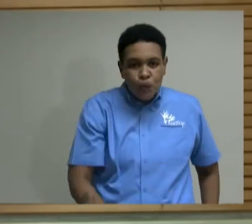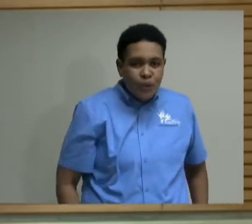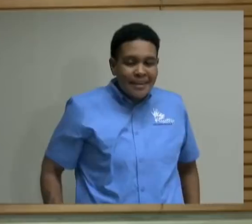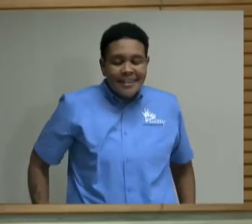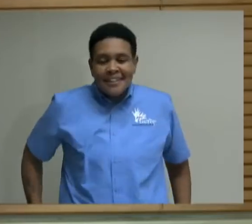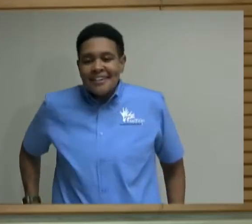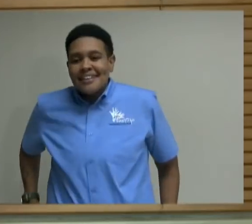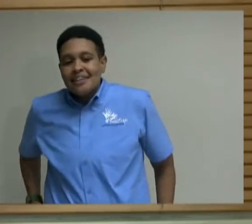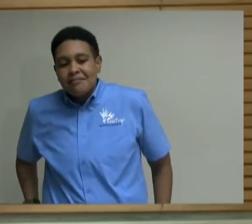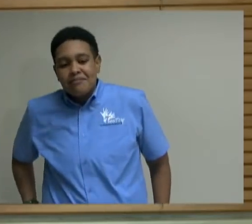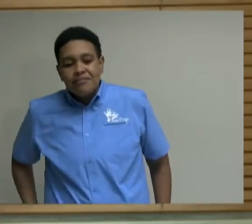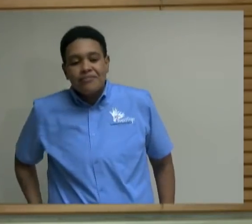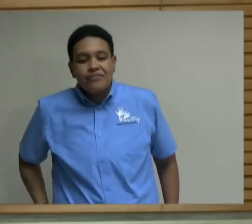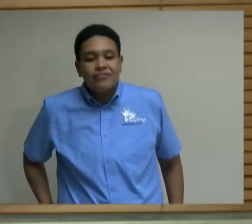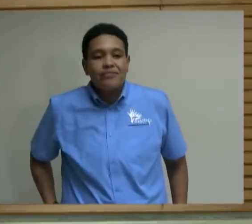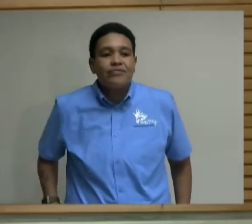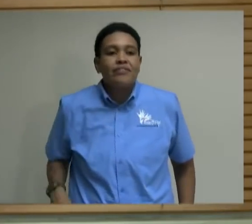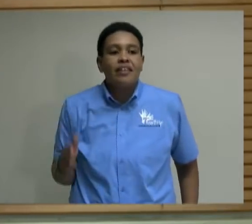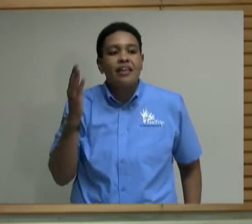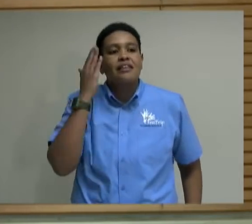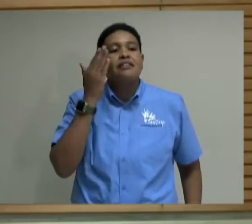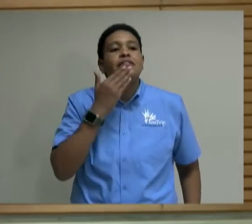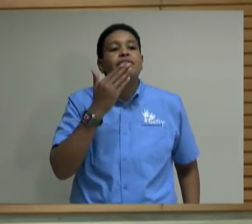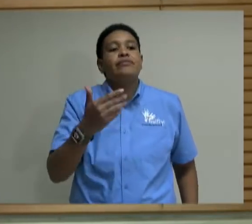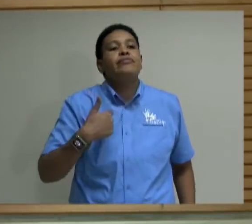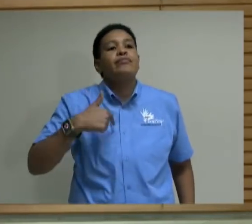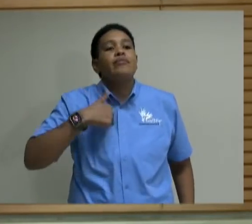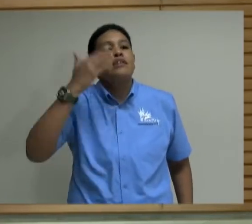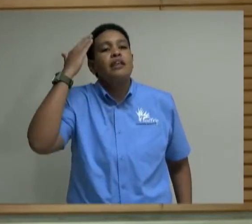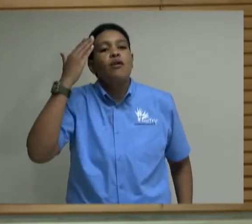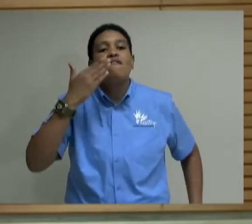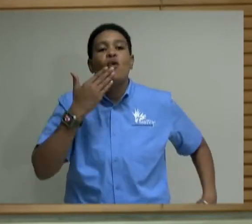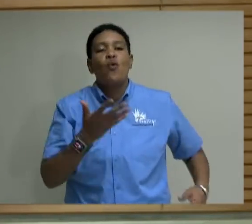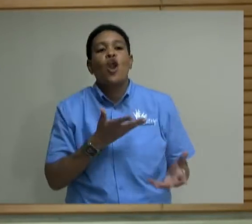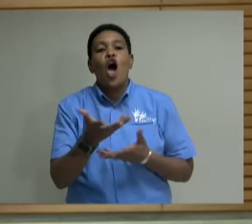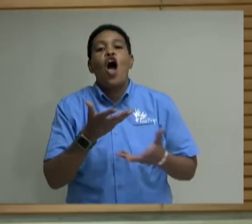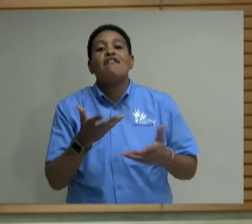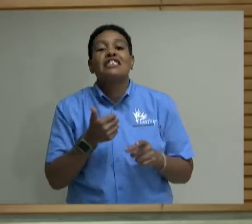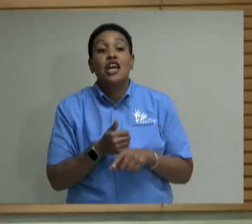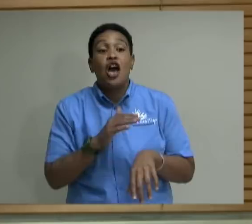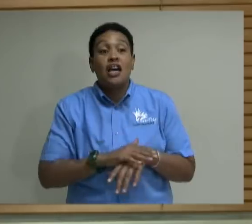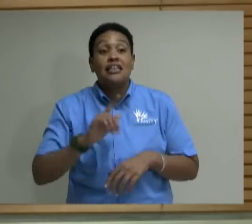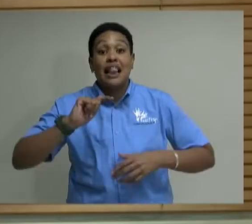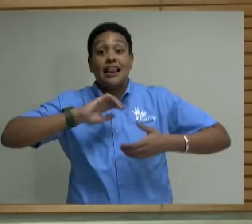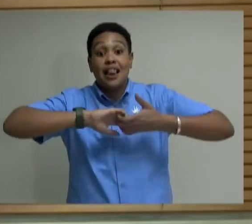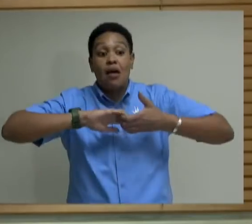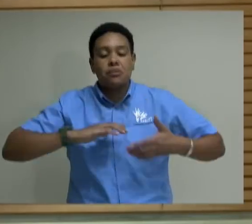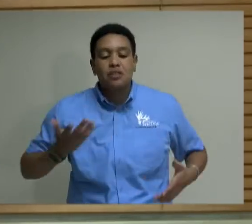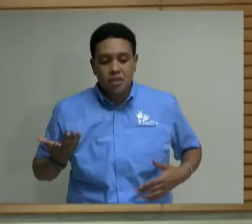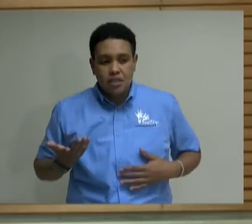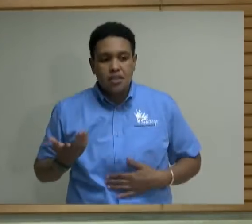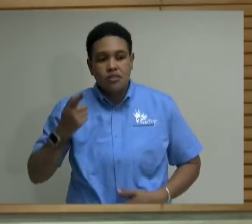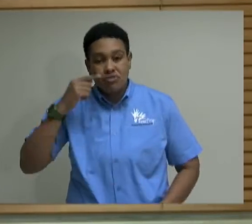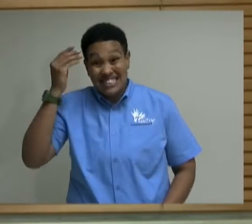All right. Well, I think we've had a good conversation on St. Thomas. As was said earlier, St. Thomas